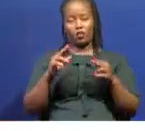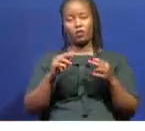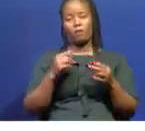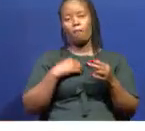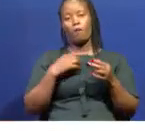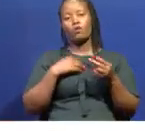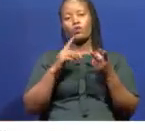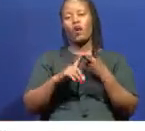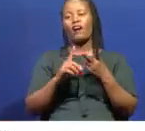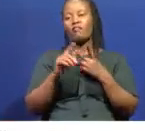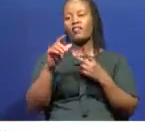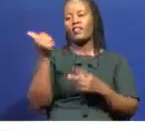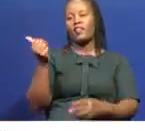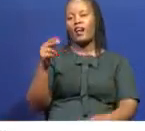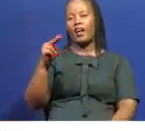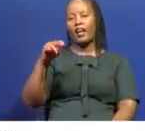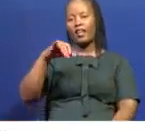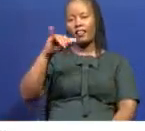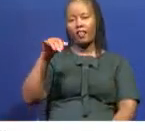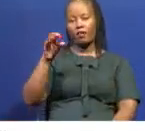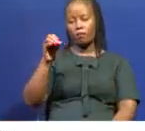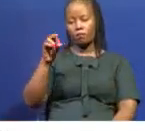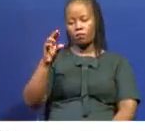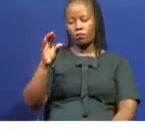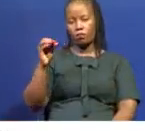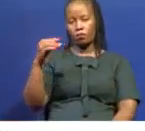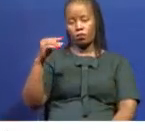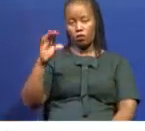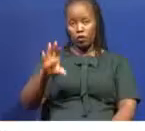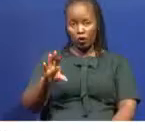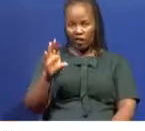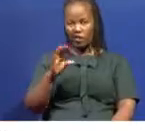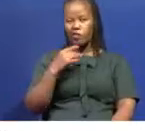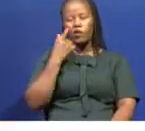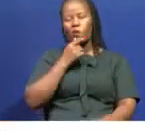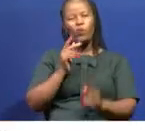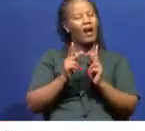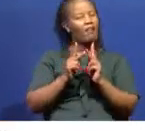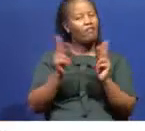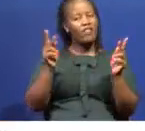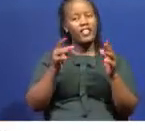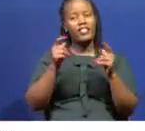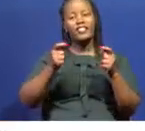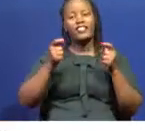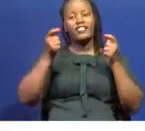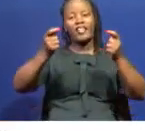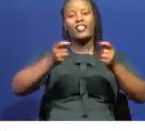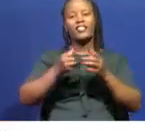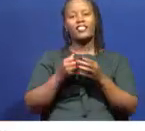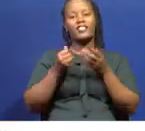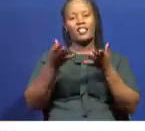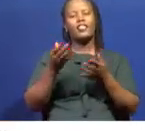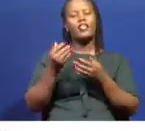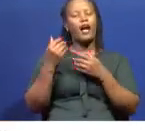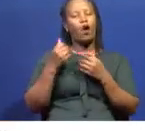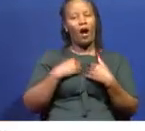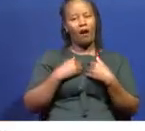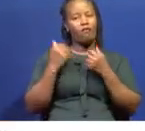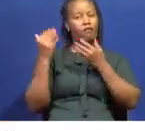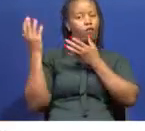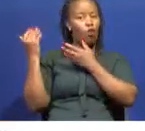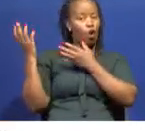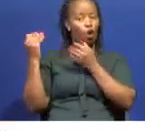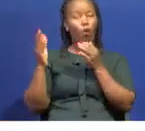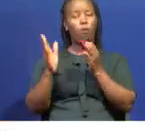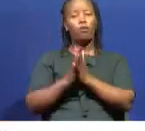as well. Sure. And they're very talented, and now we see a future, and we have hope